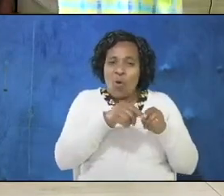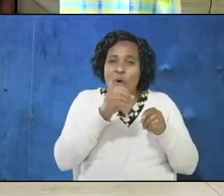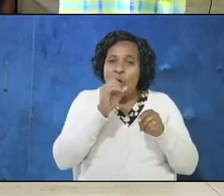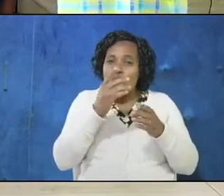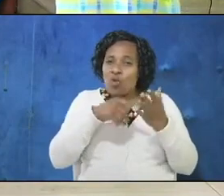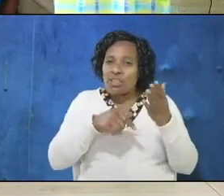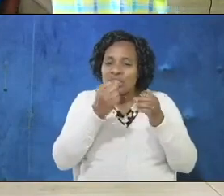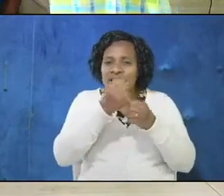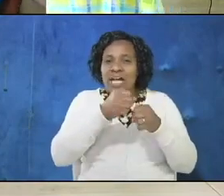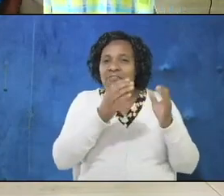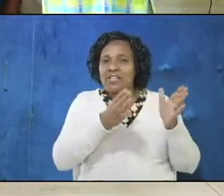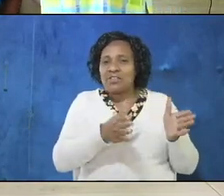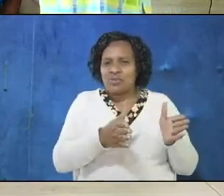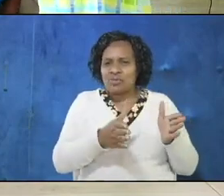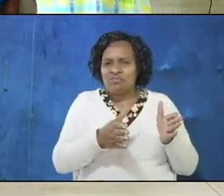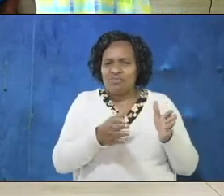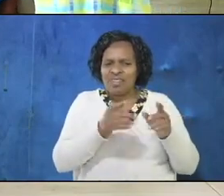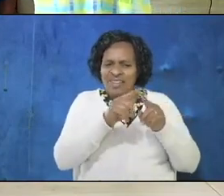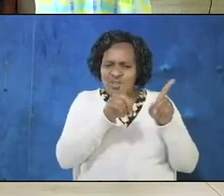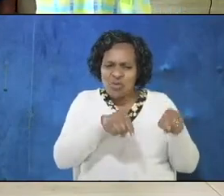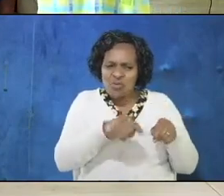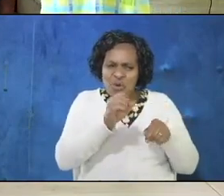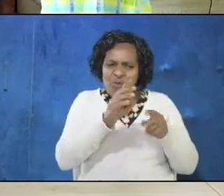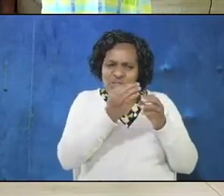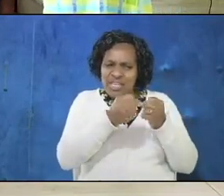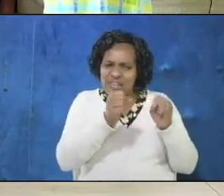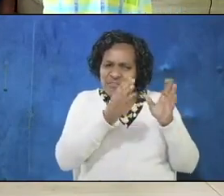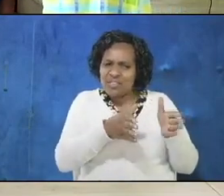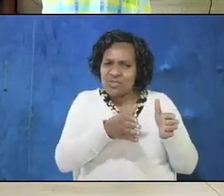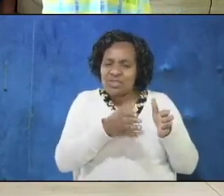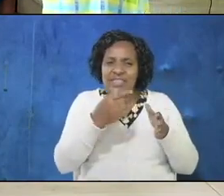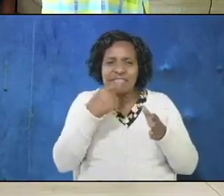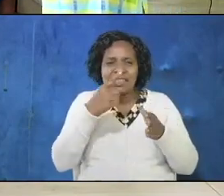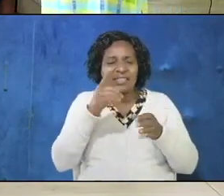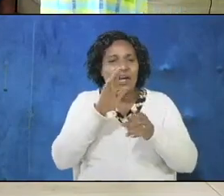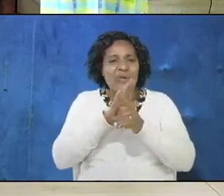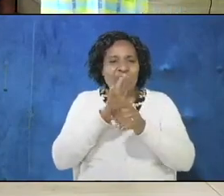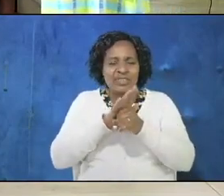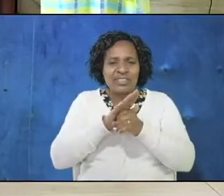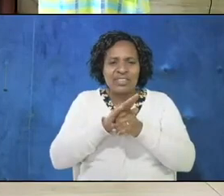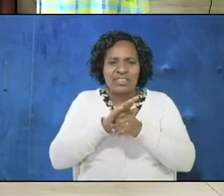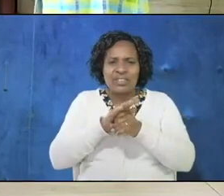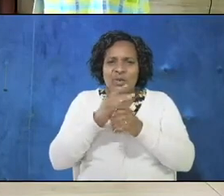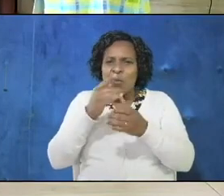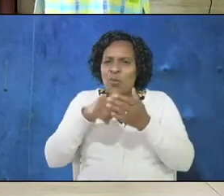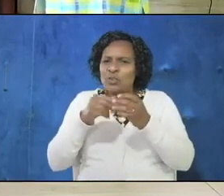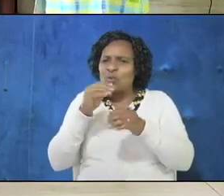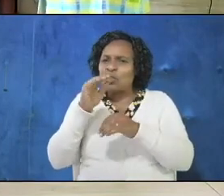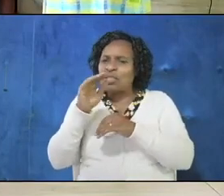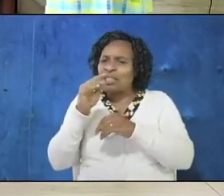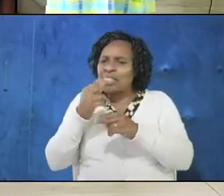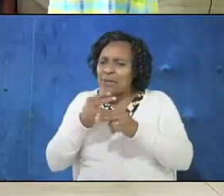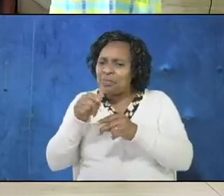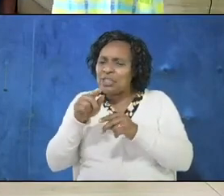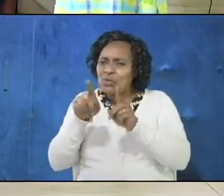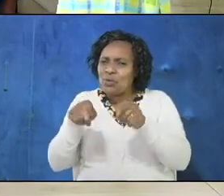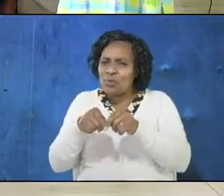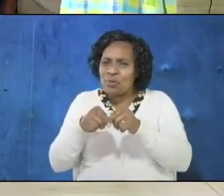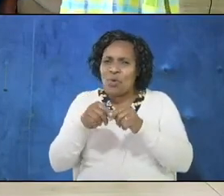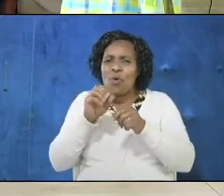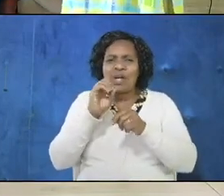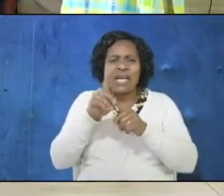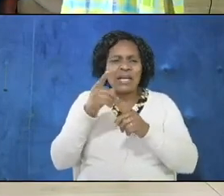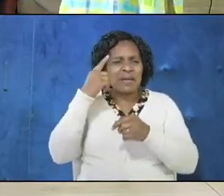salvation. The room of salvation. That sounds a lot like what Paul would call this room. Oh yeah,